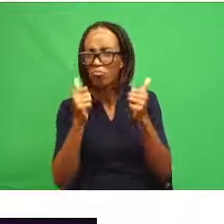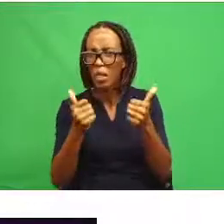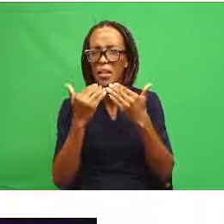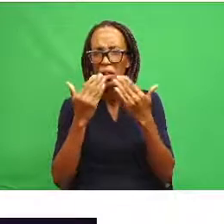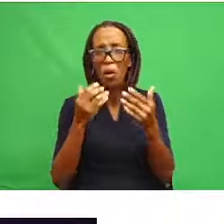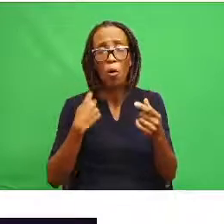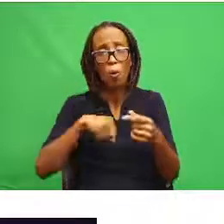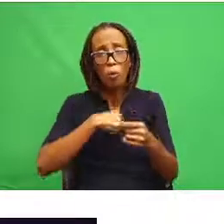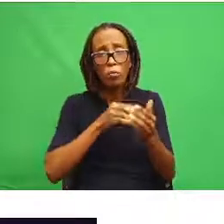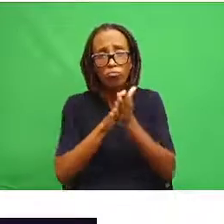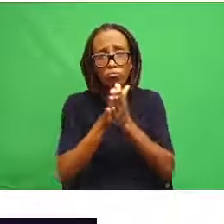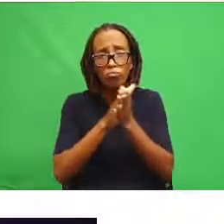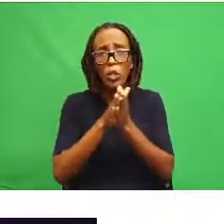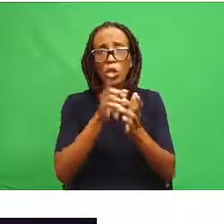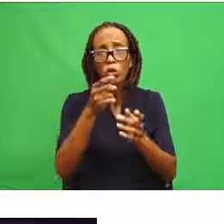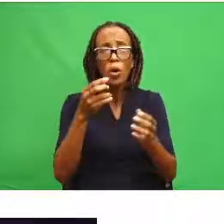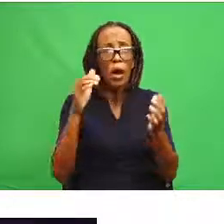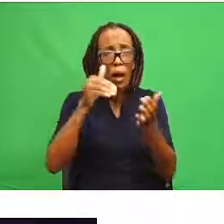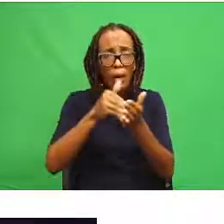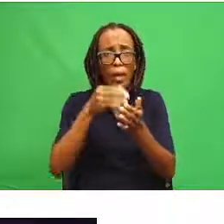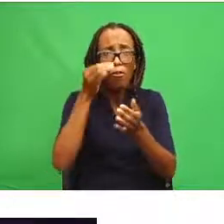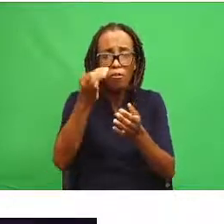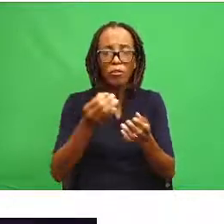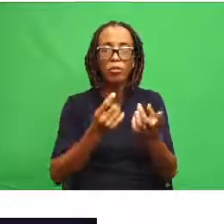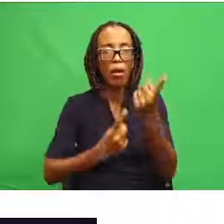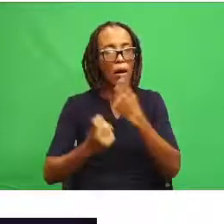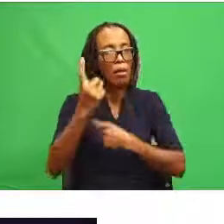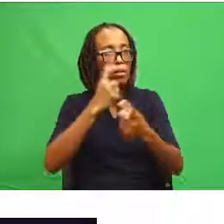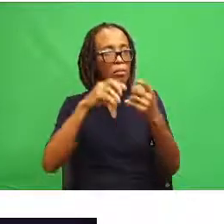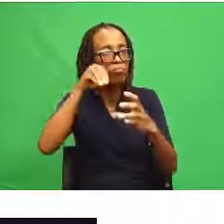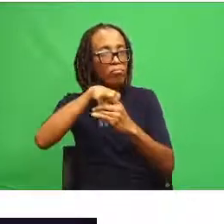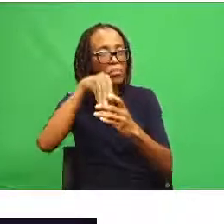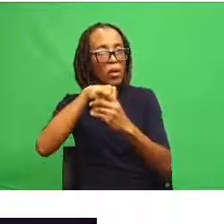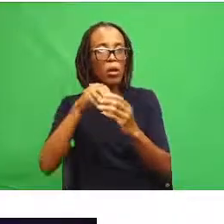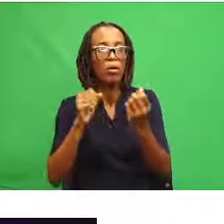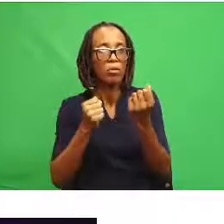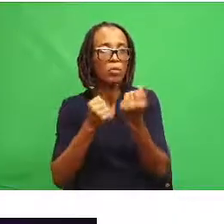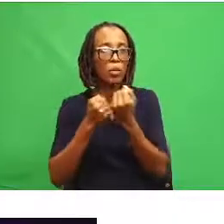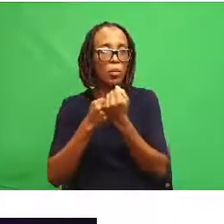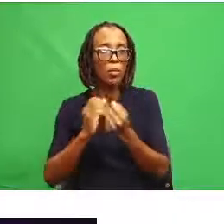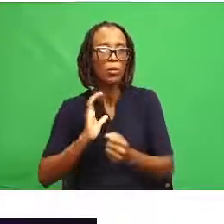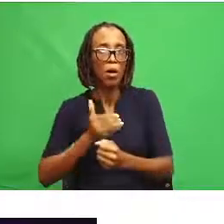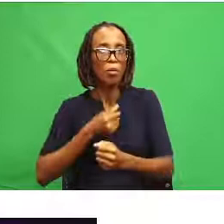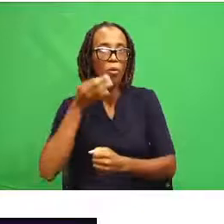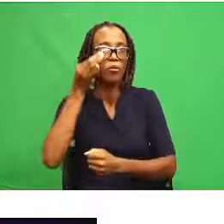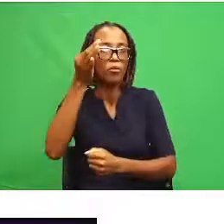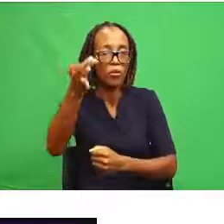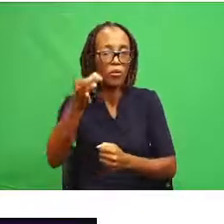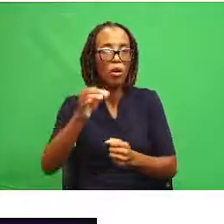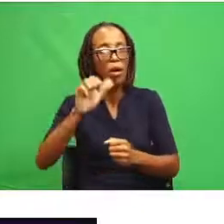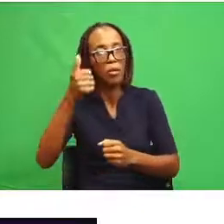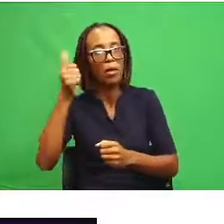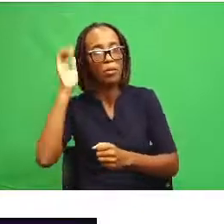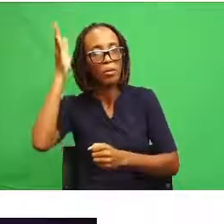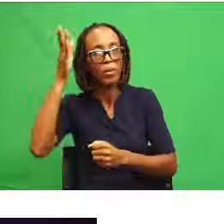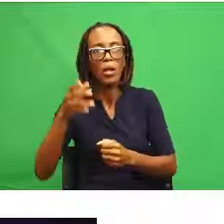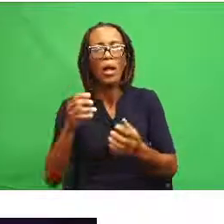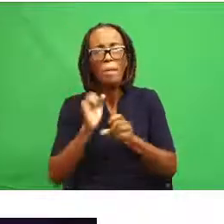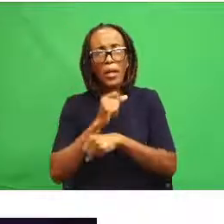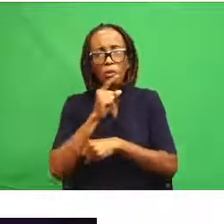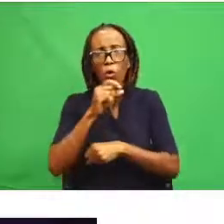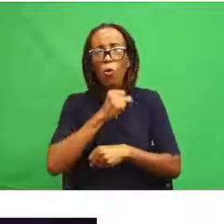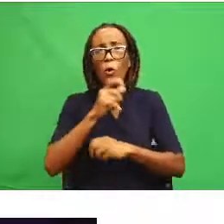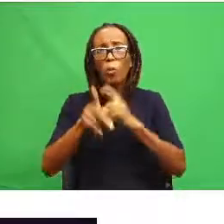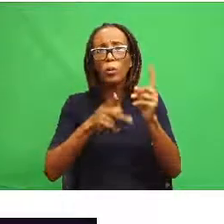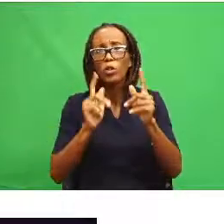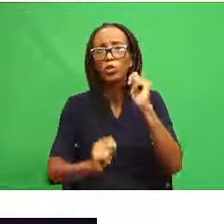look forward to your continued partnership as we work towards ensuring that our older persons in Trinidad